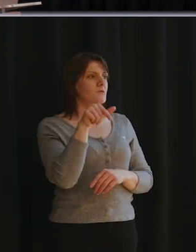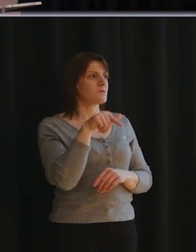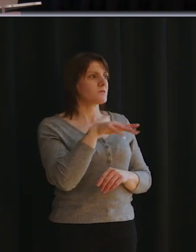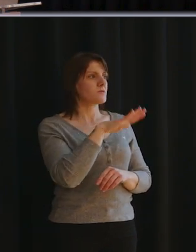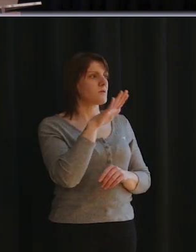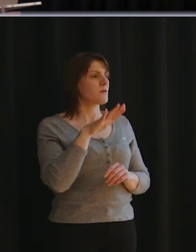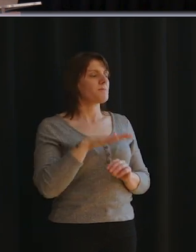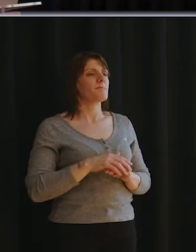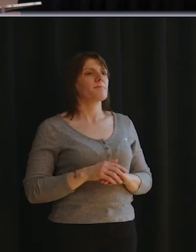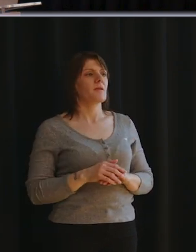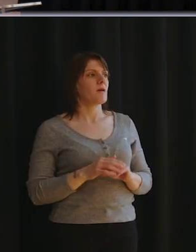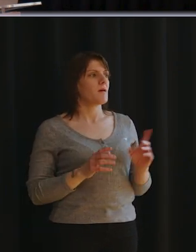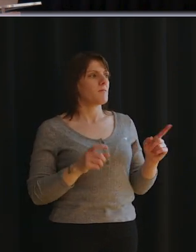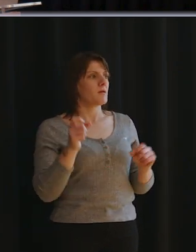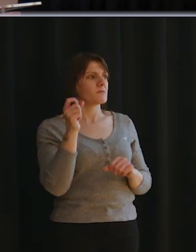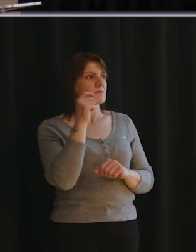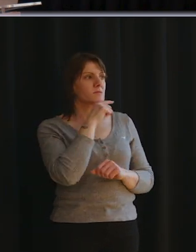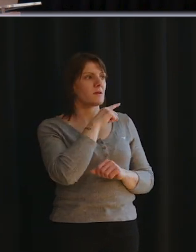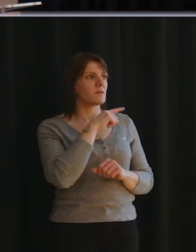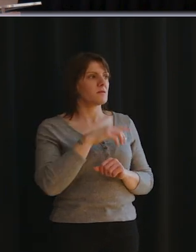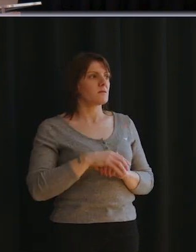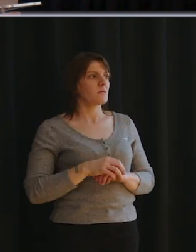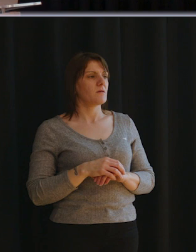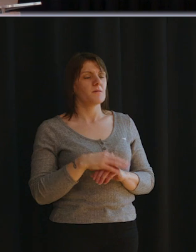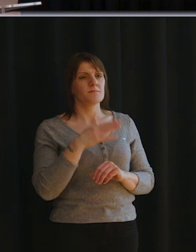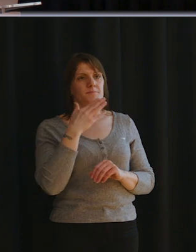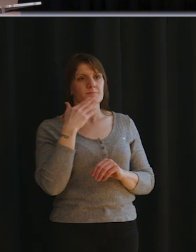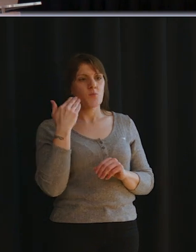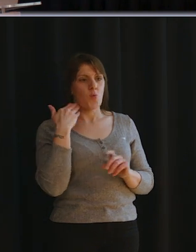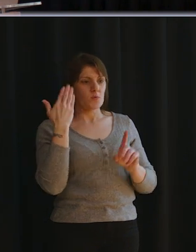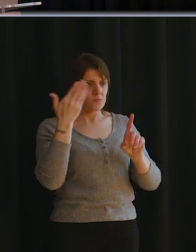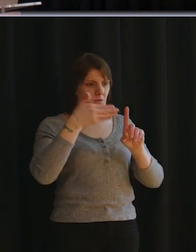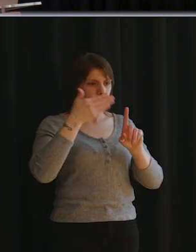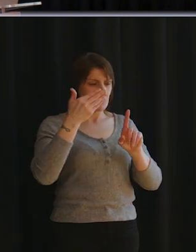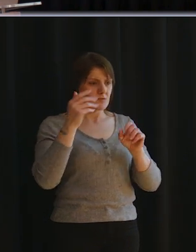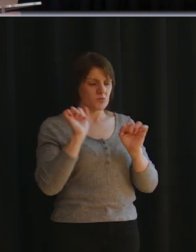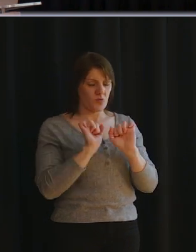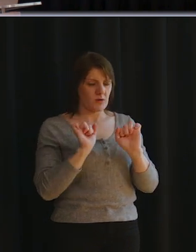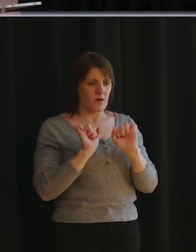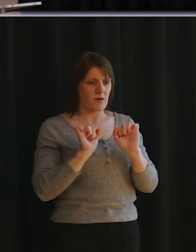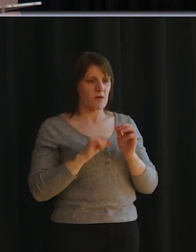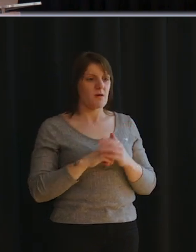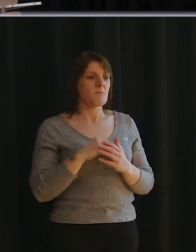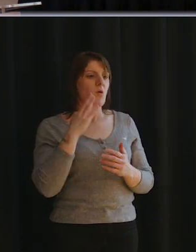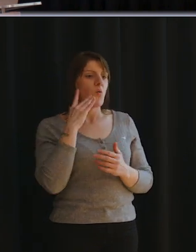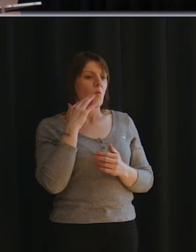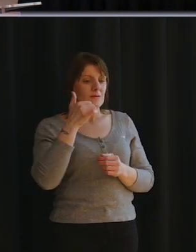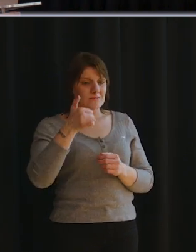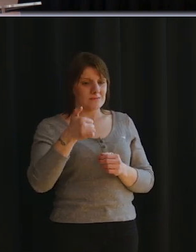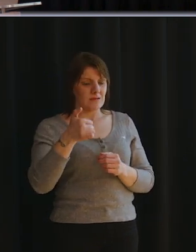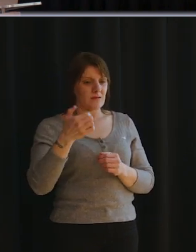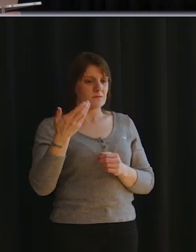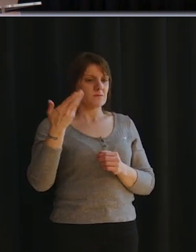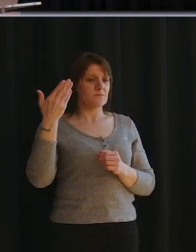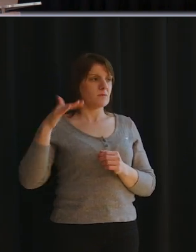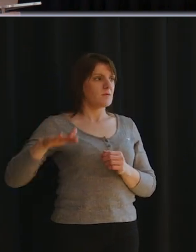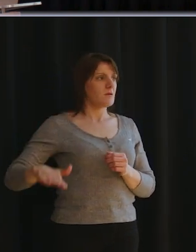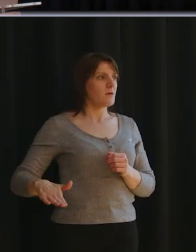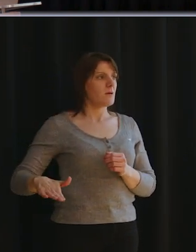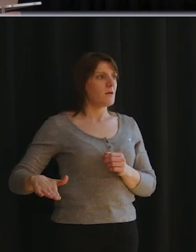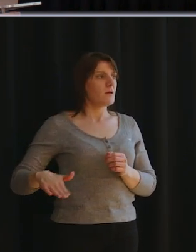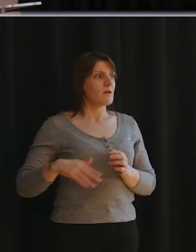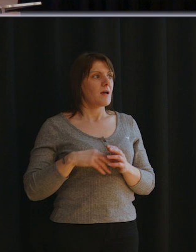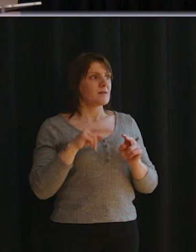Hello. Hi, my son hasn't got a diagnosis yet. Yeah. But when he was 6, he had a